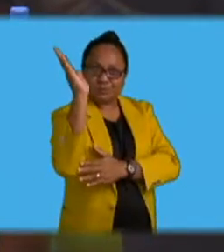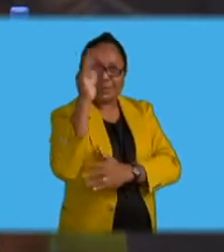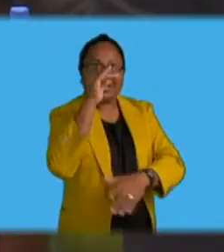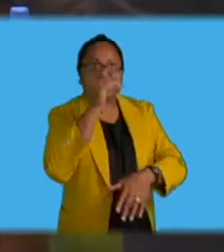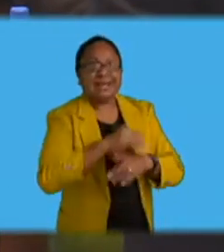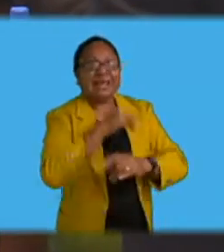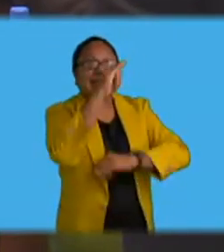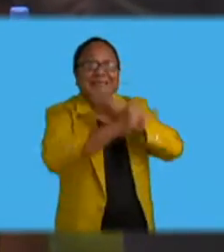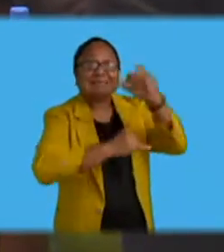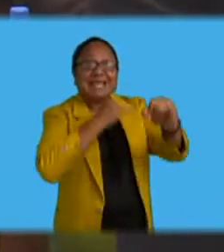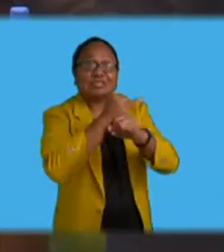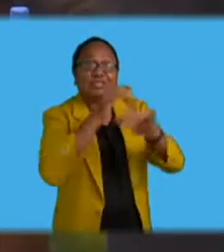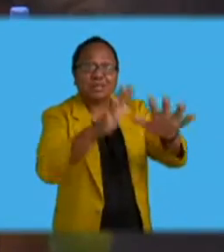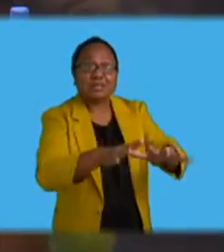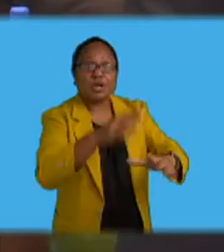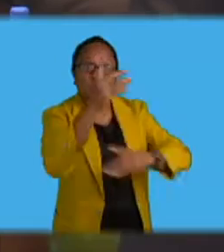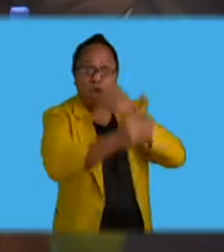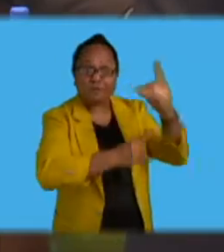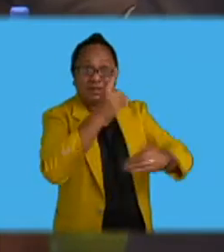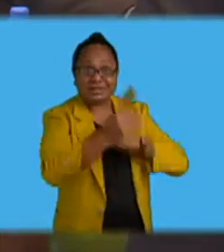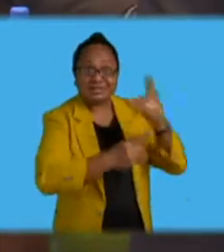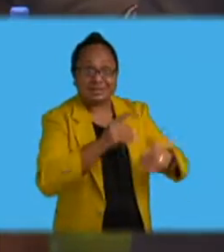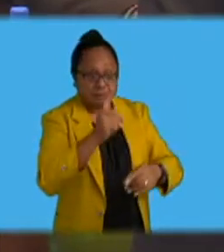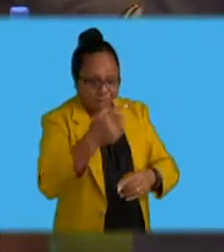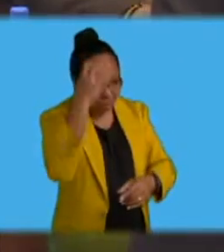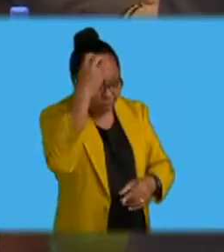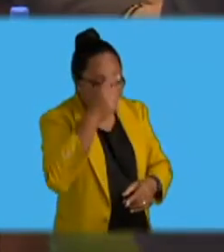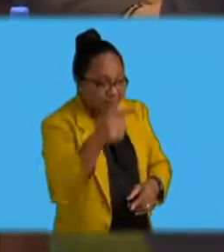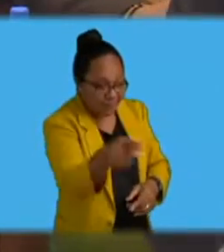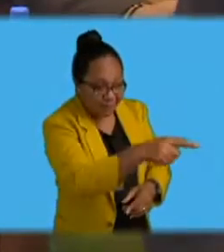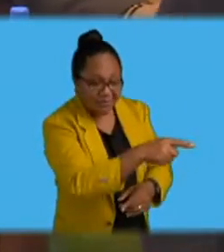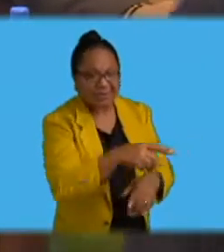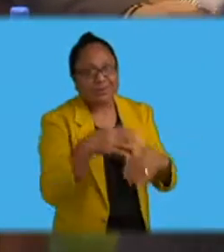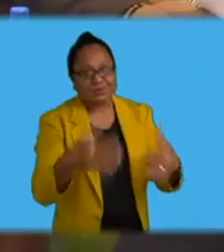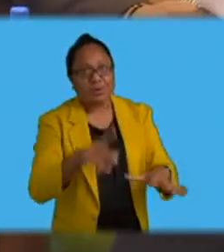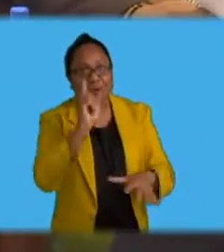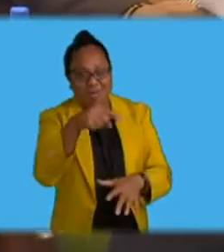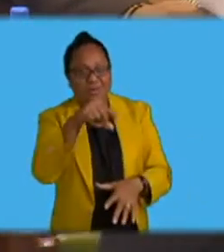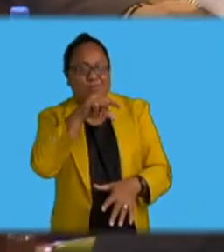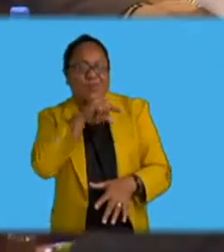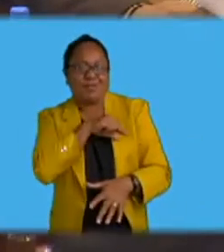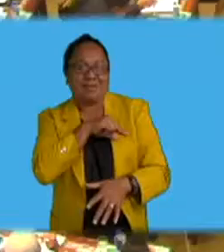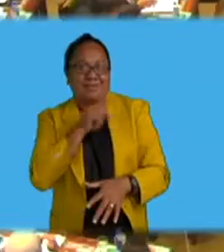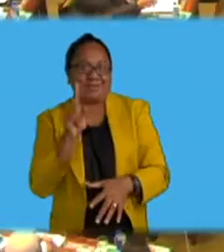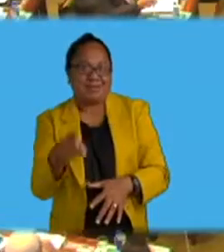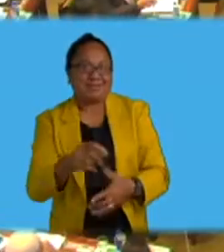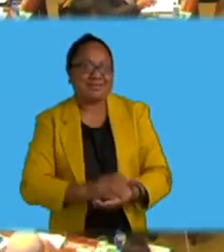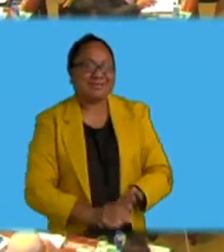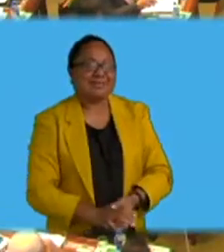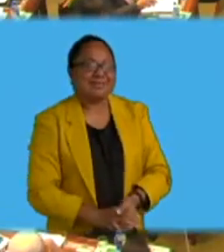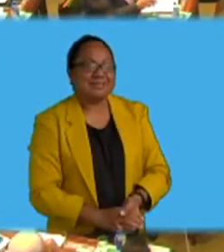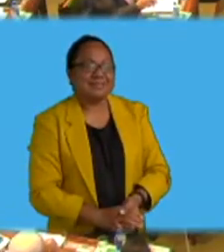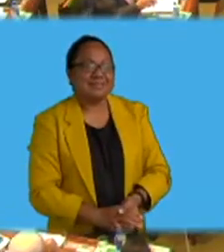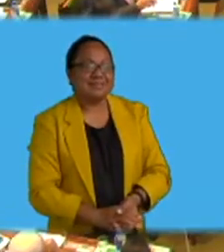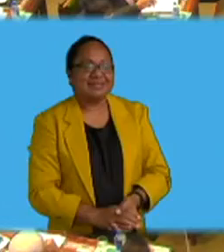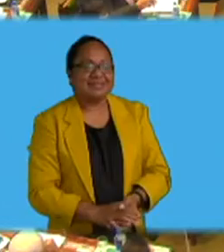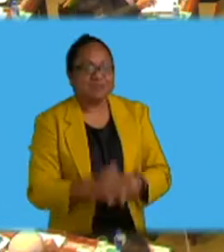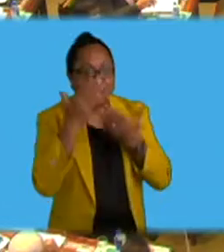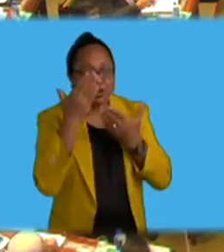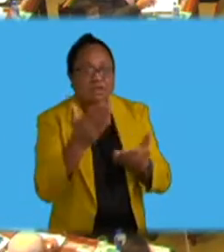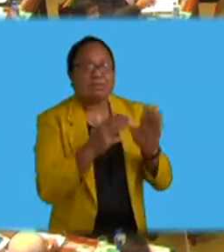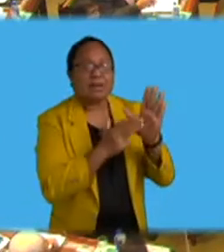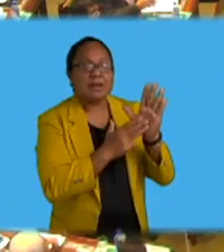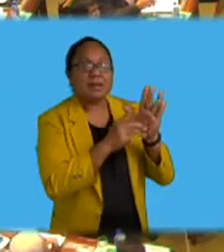of experts, Madam Speaker. That's what quality is about, Madam Speaker. Thank you. Thank you. Honourable